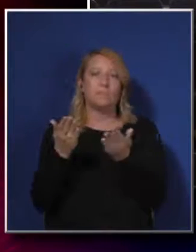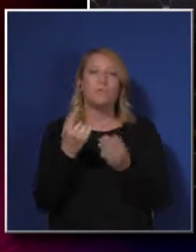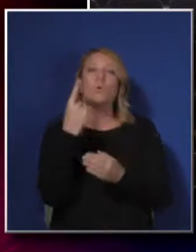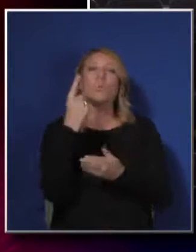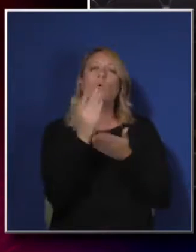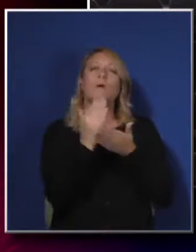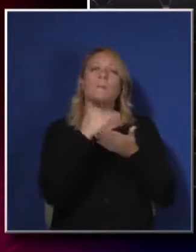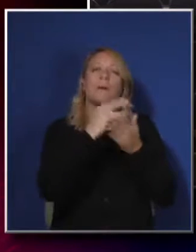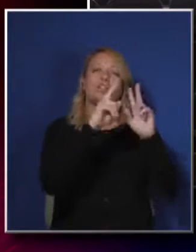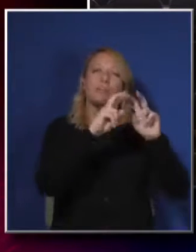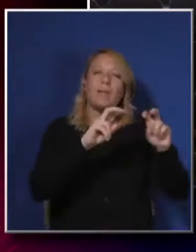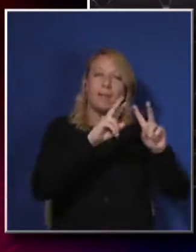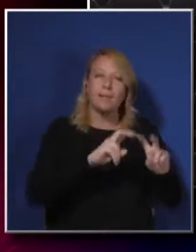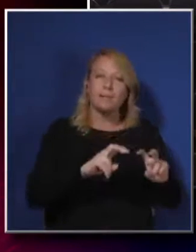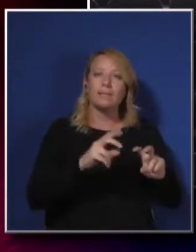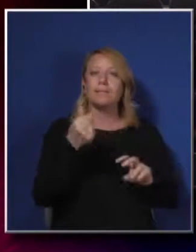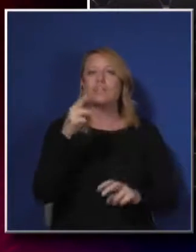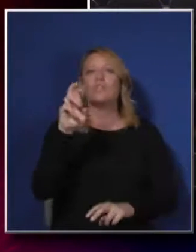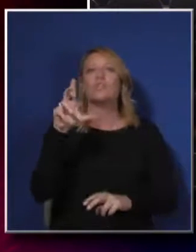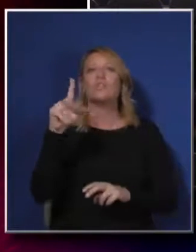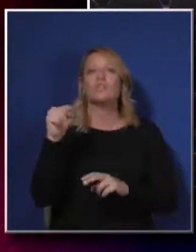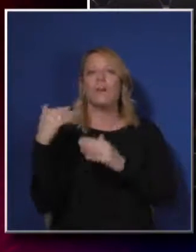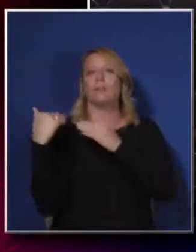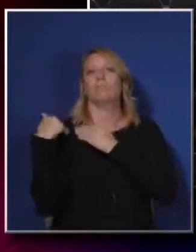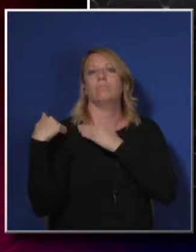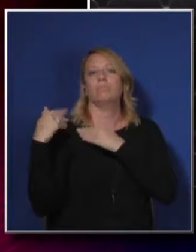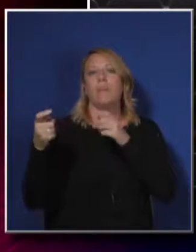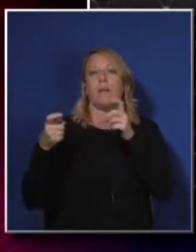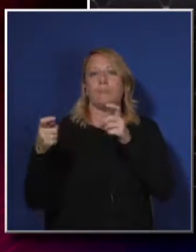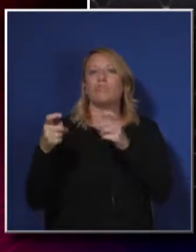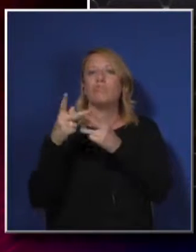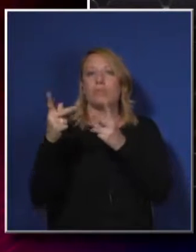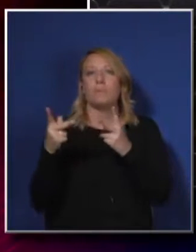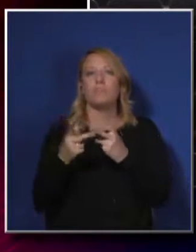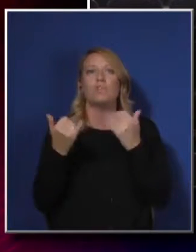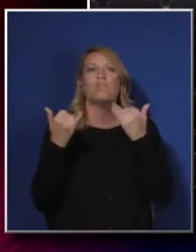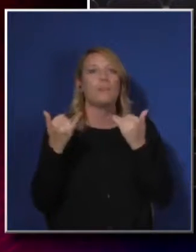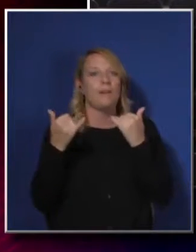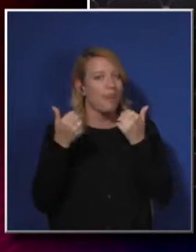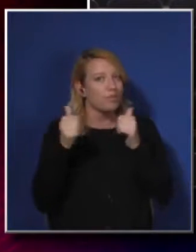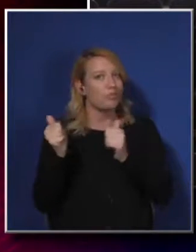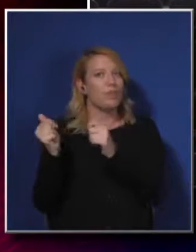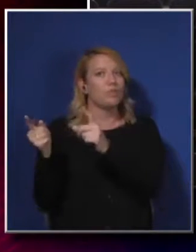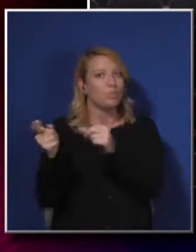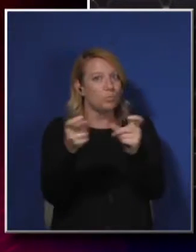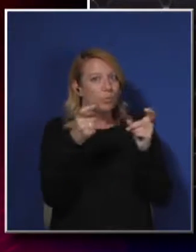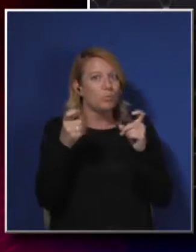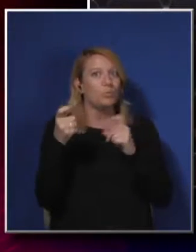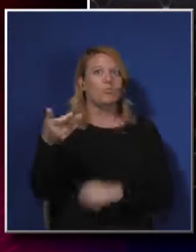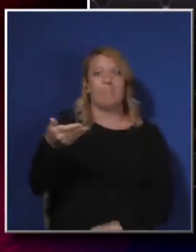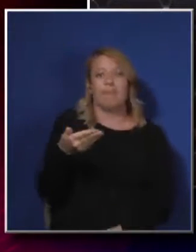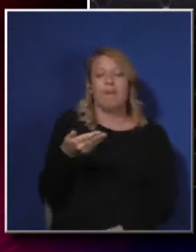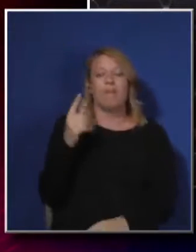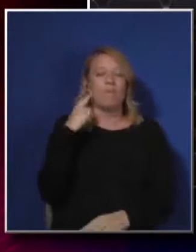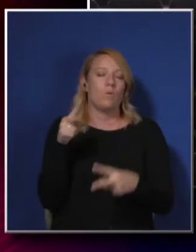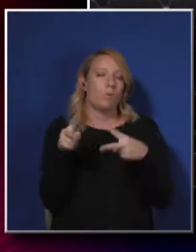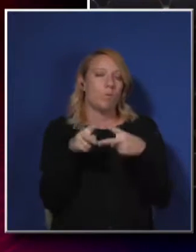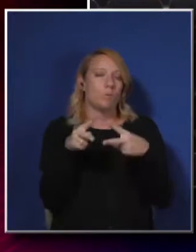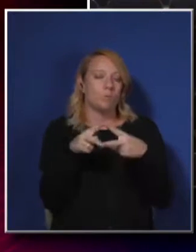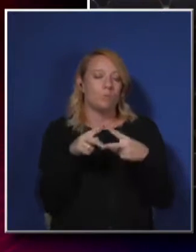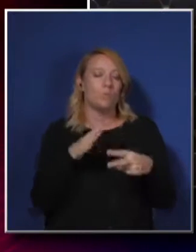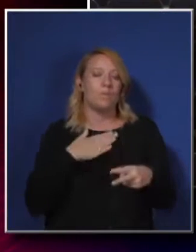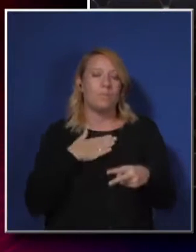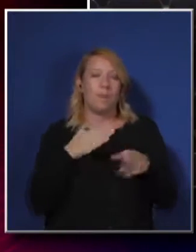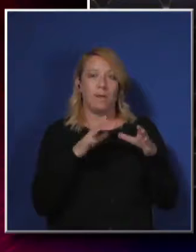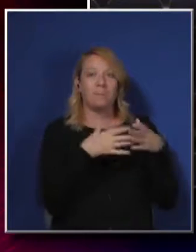analyst and a grants administrator position that I am actively recruiting for. We have